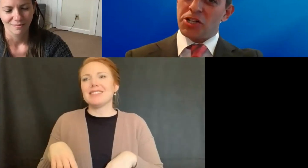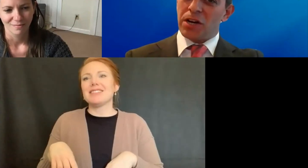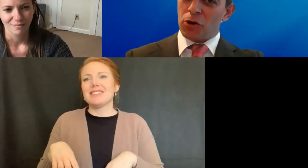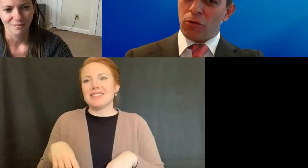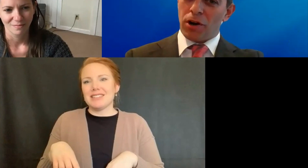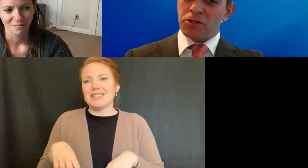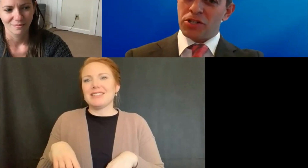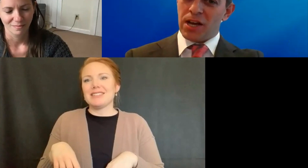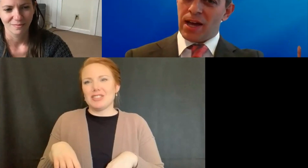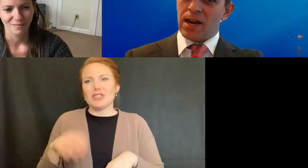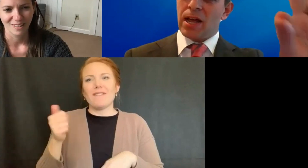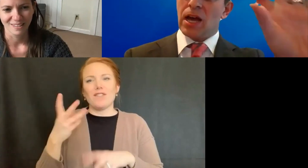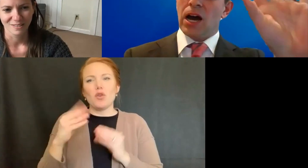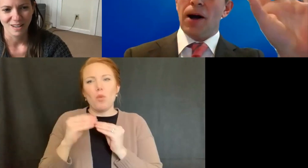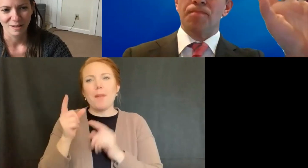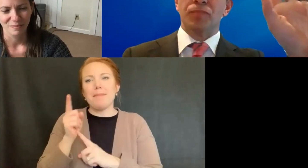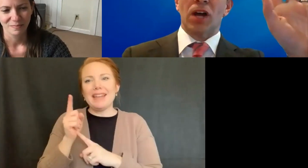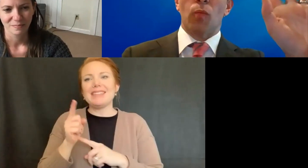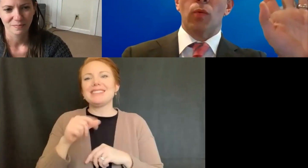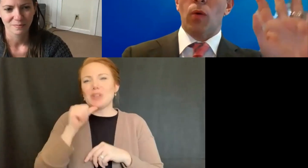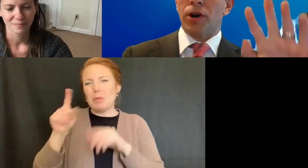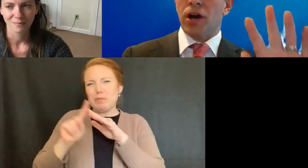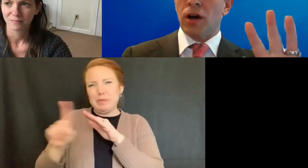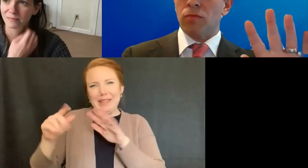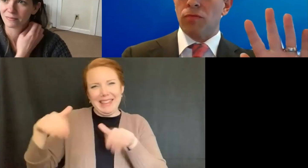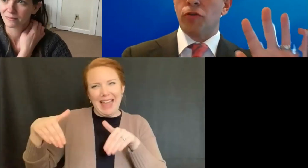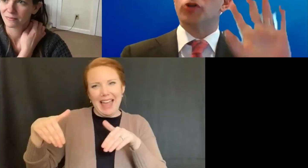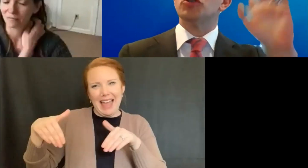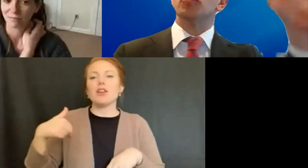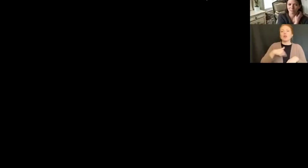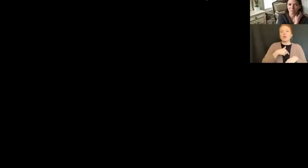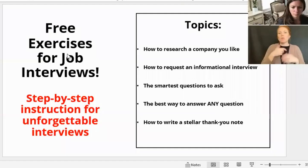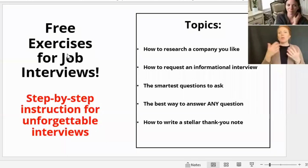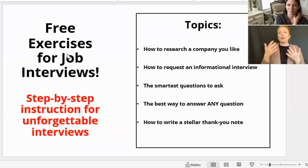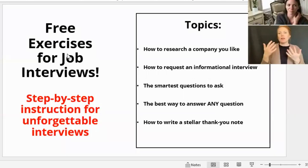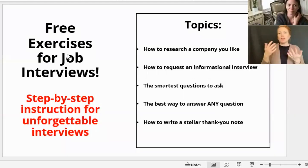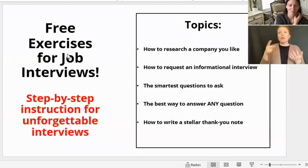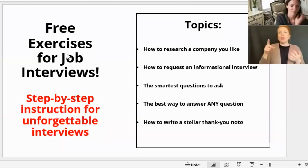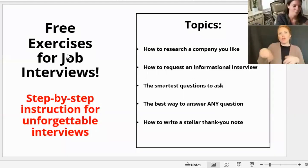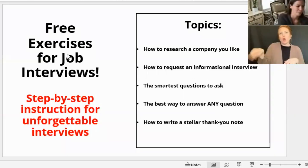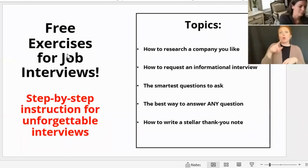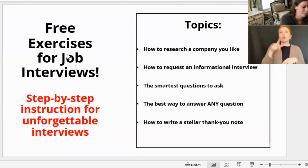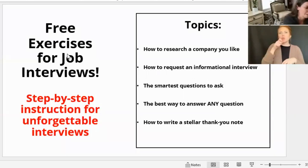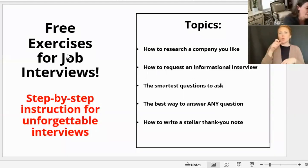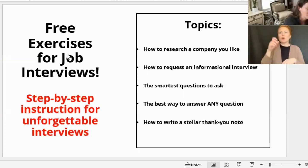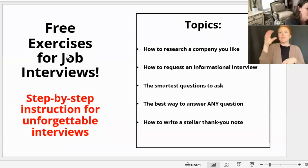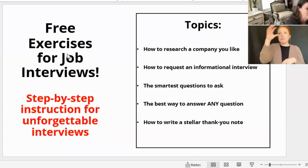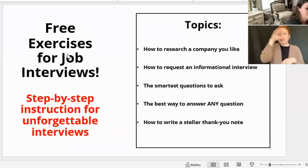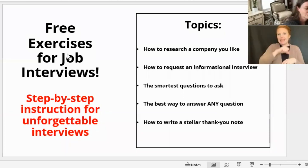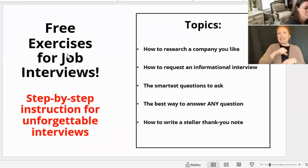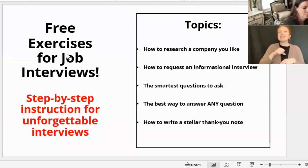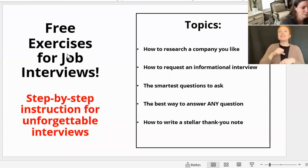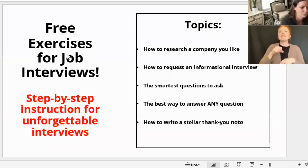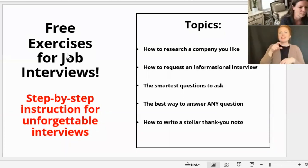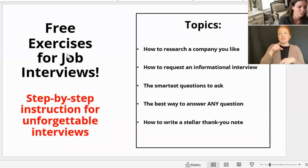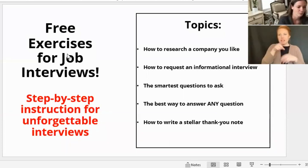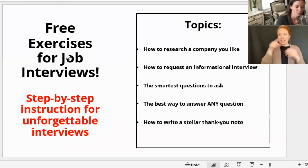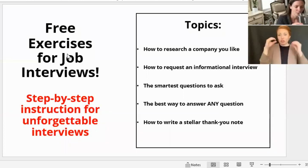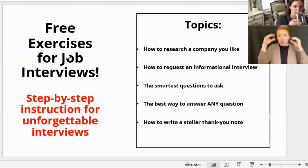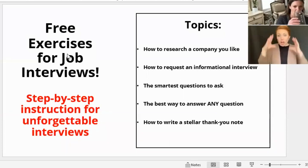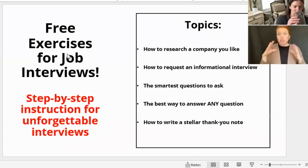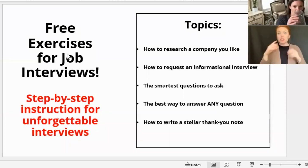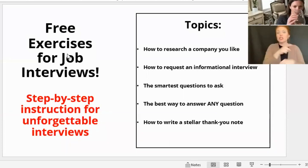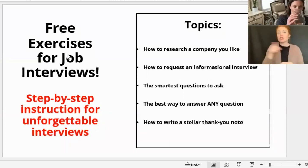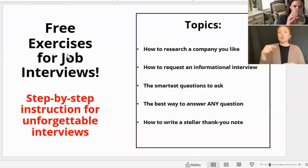more minutes. Okay, Jennifer, don't run off just yet. I want to, for those who missed it at the jump, the instructors, we offered